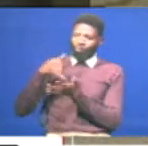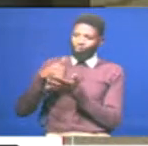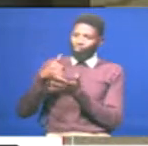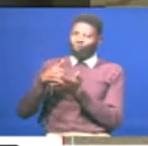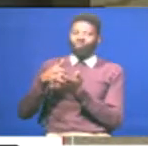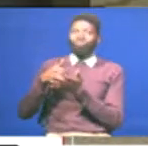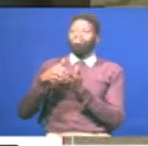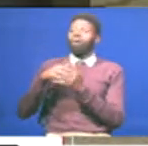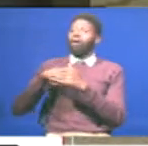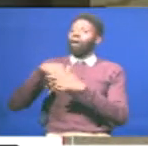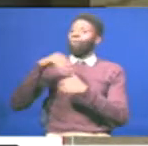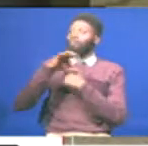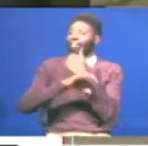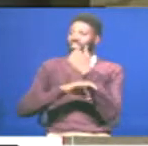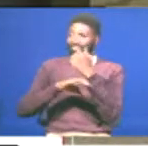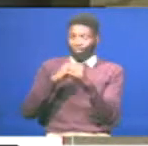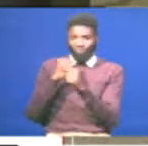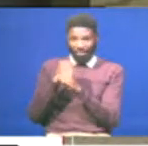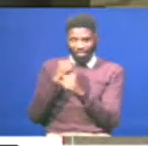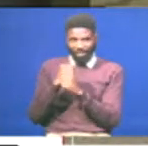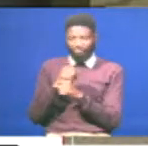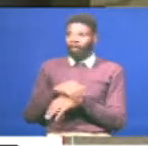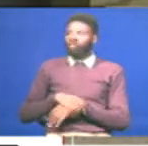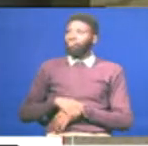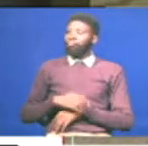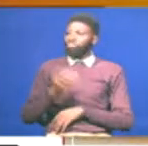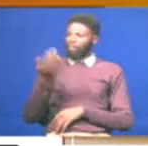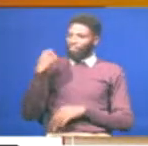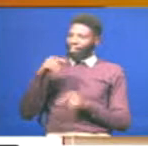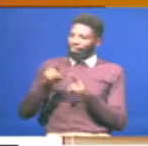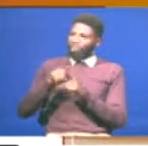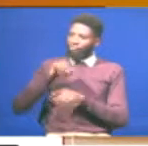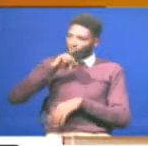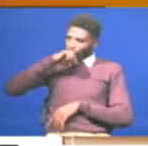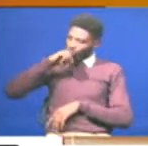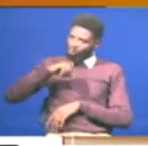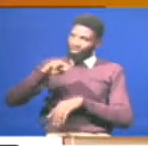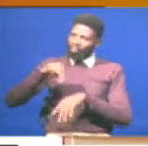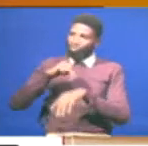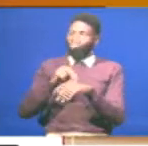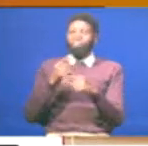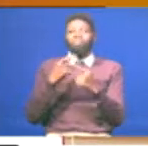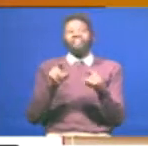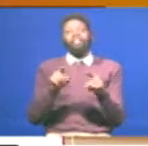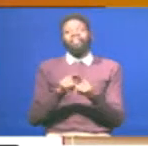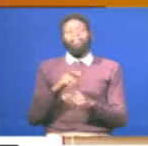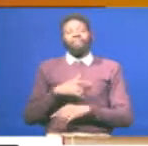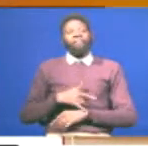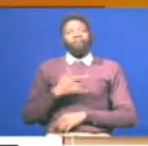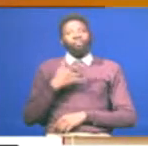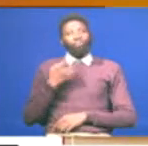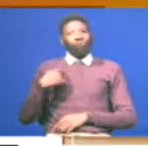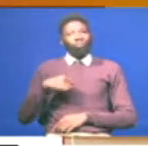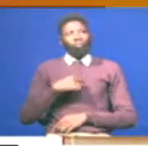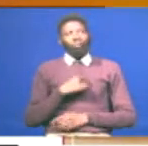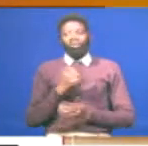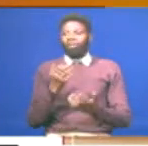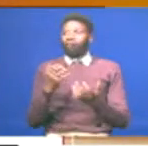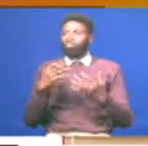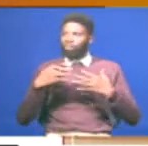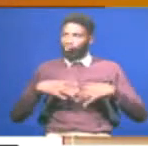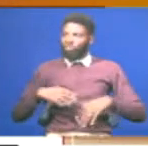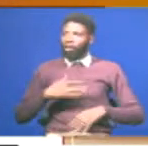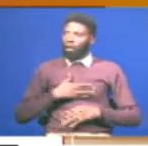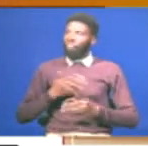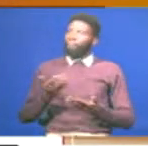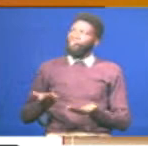at the moment. Right. But at that time, it was patriotism, but also I felt that we needed to uplift our people. Mm-hmm. So coming